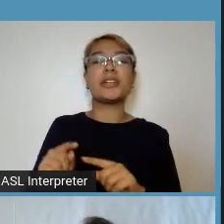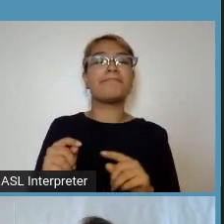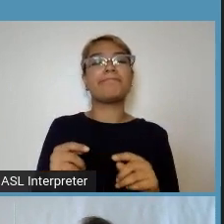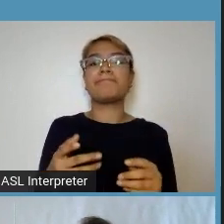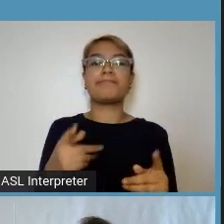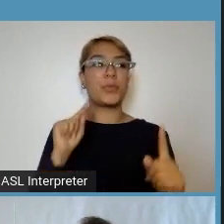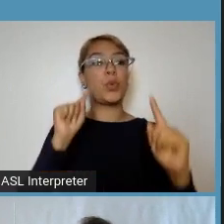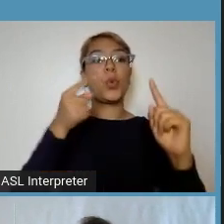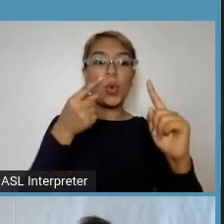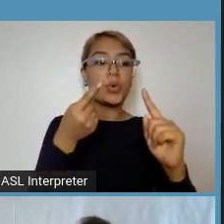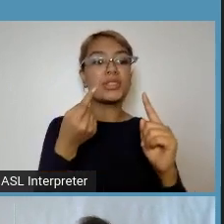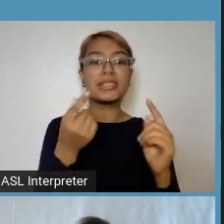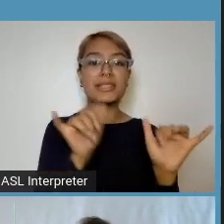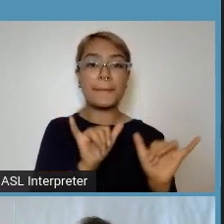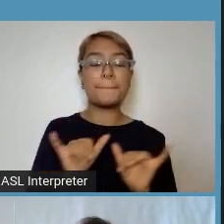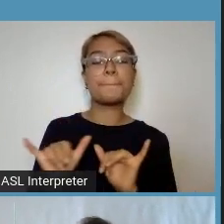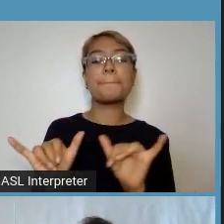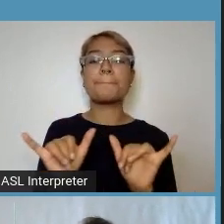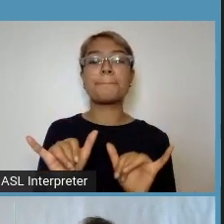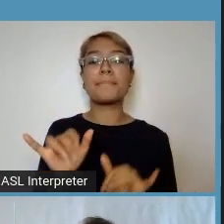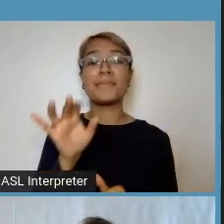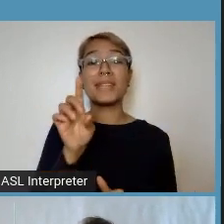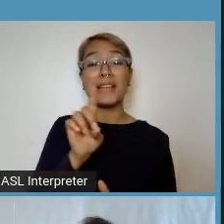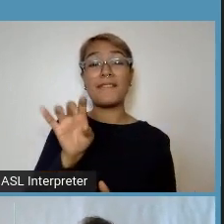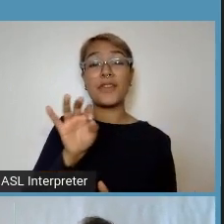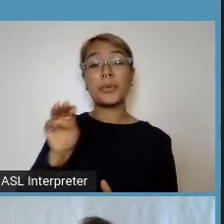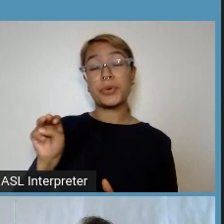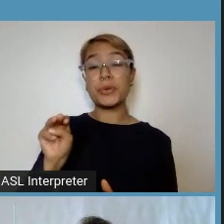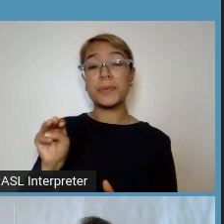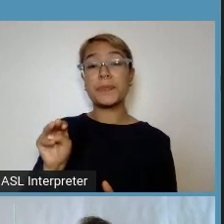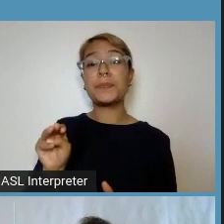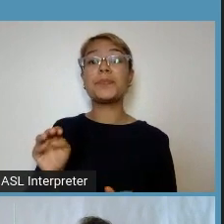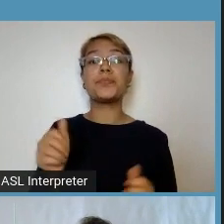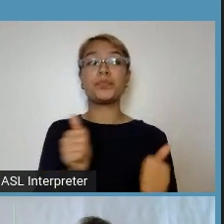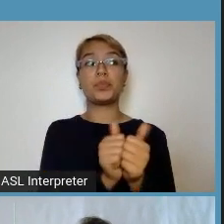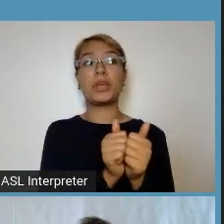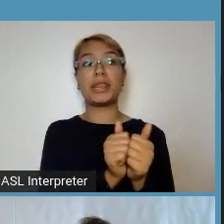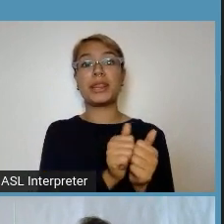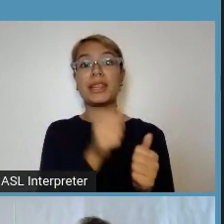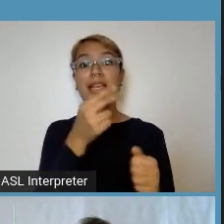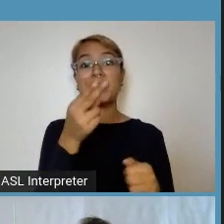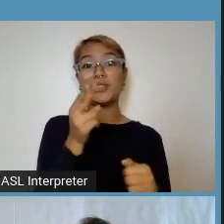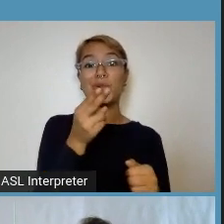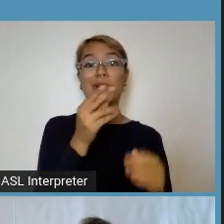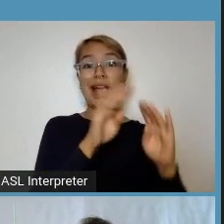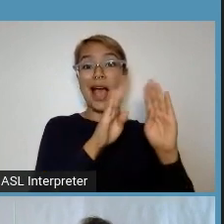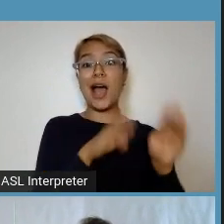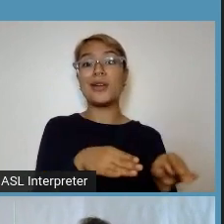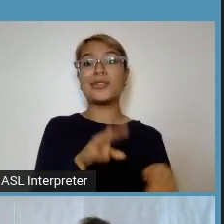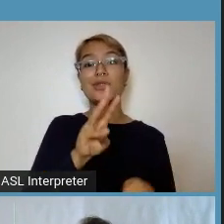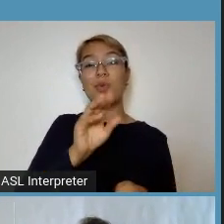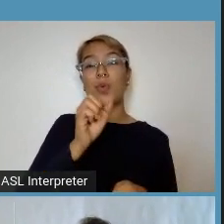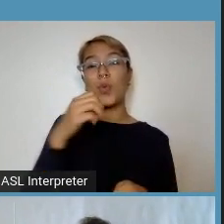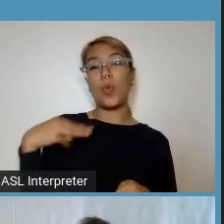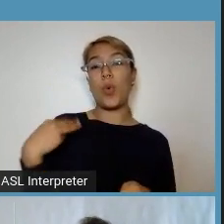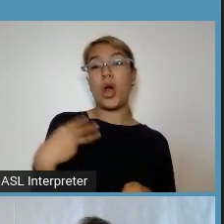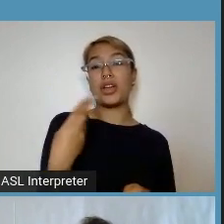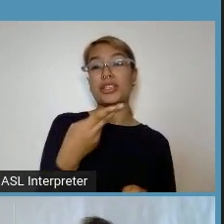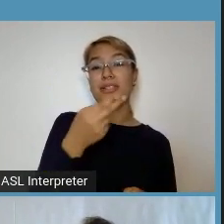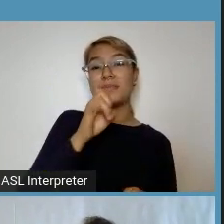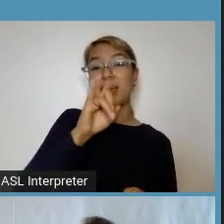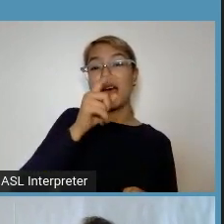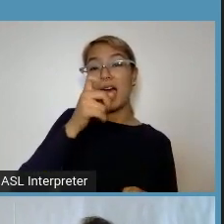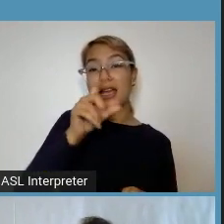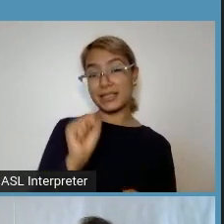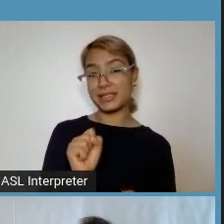example, the Dykeman Farmhouse Museum did a social media takeover with the Historic House in Washington Heights, the neighborhood just south of